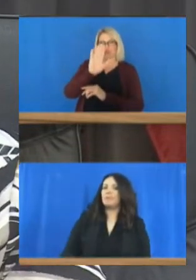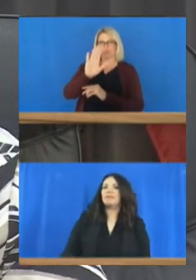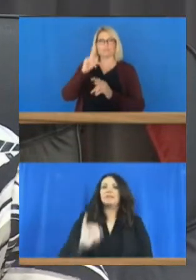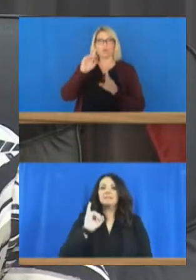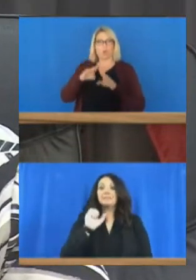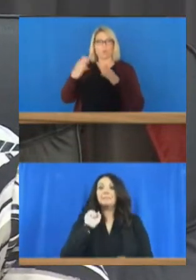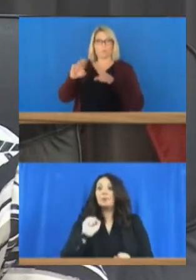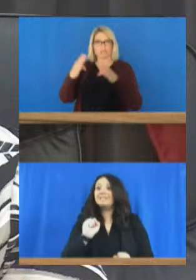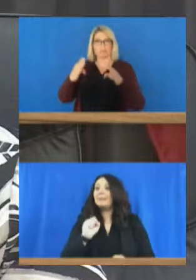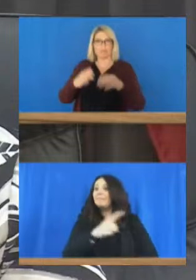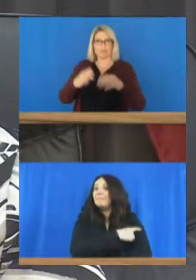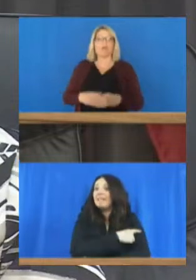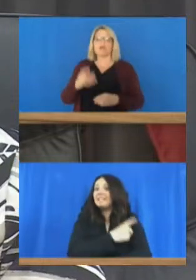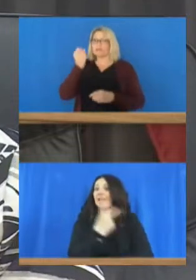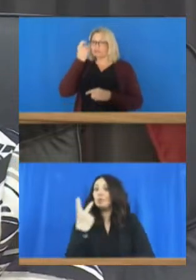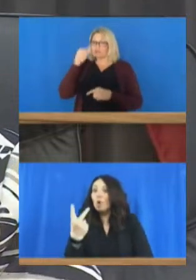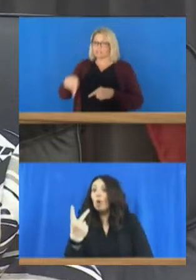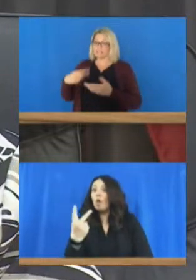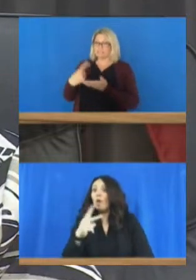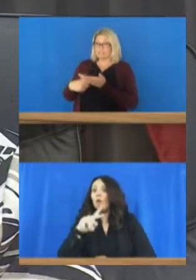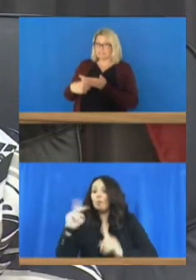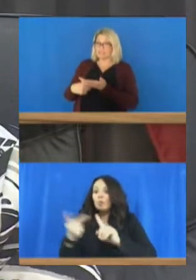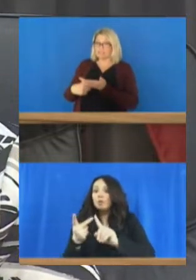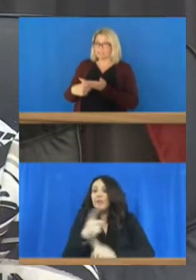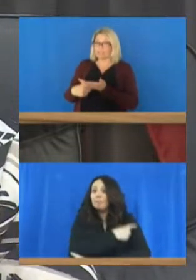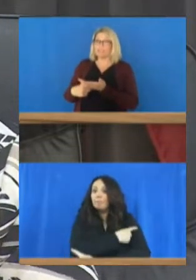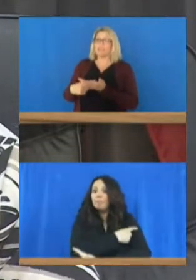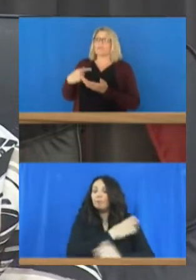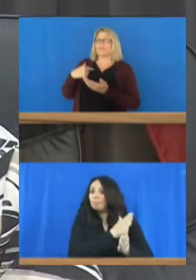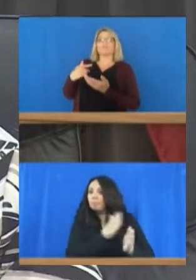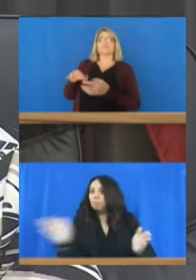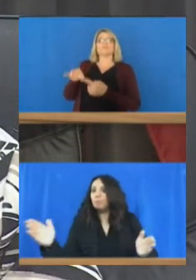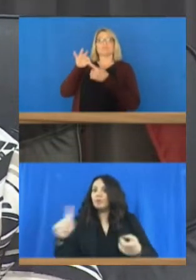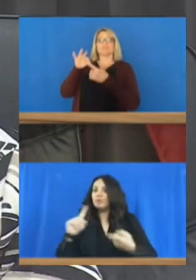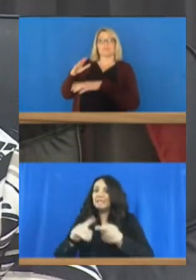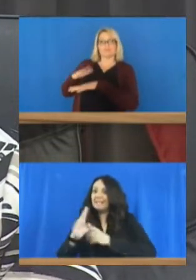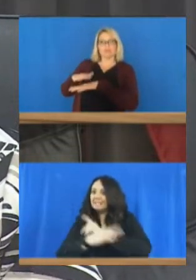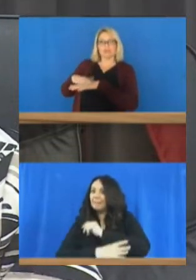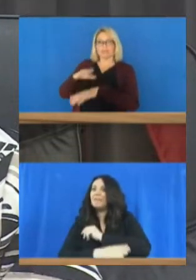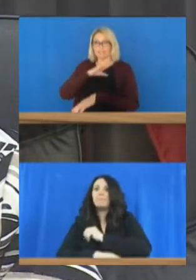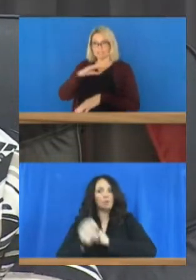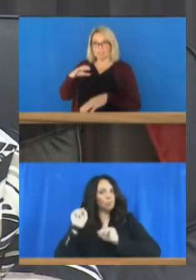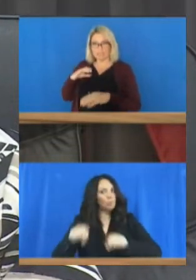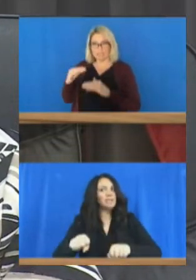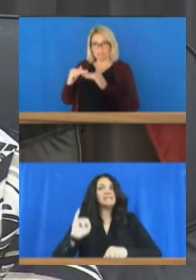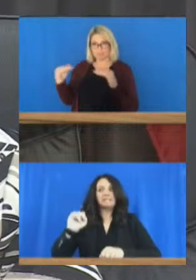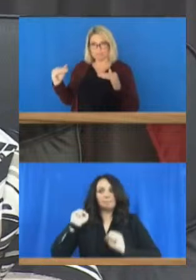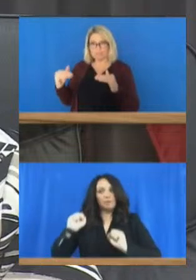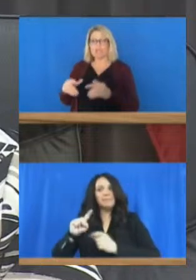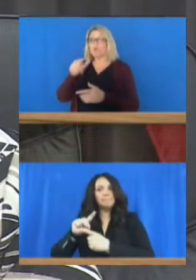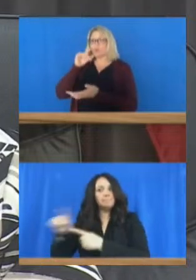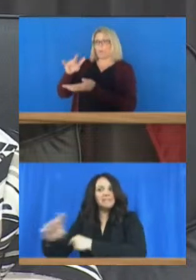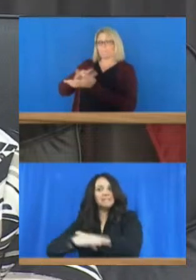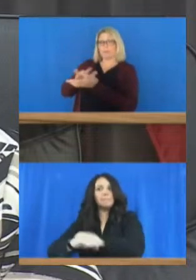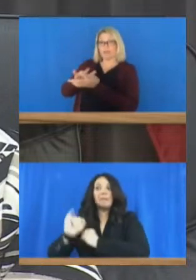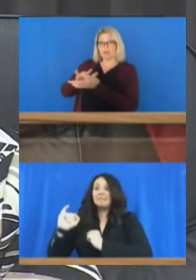kind of advice and information, we will do so. But keep in mind that, again, that type of